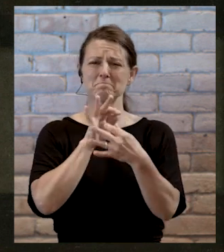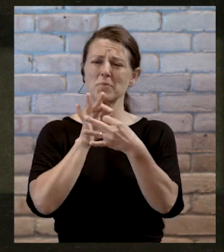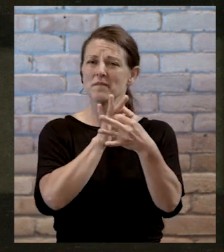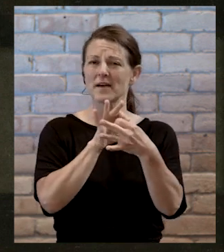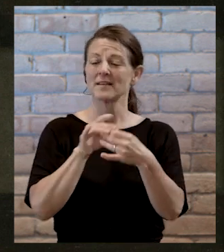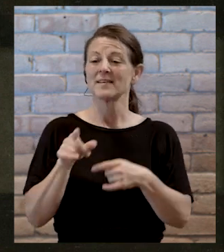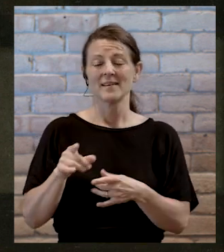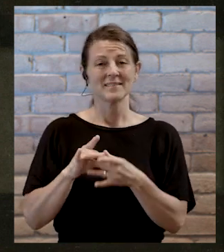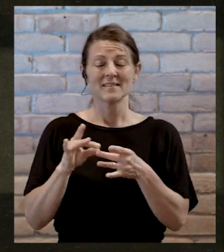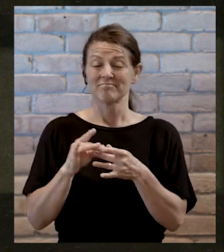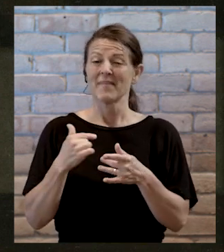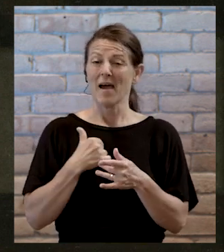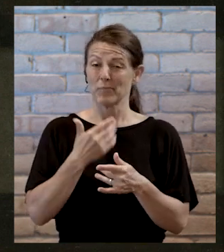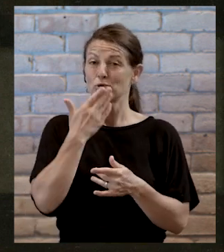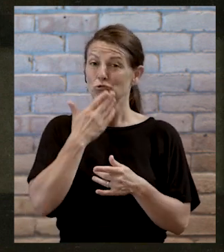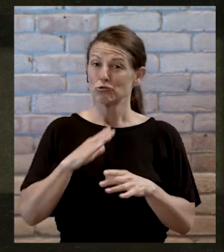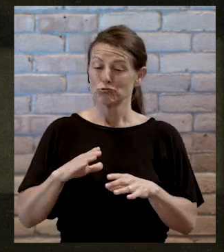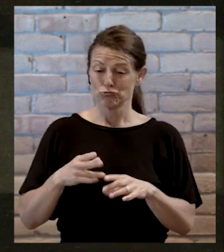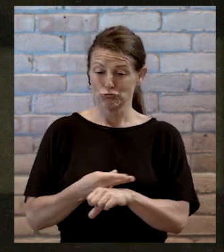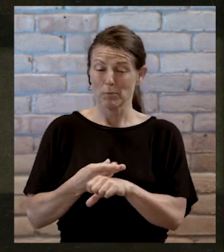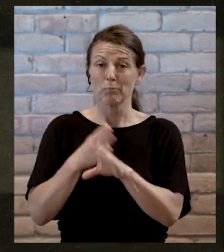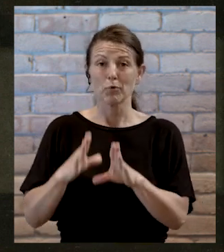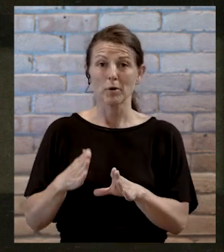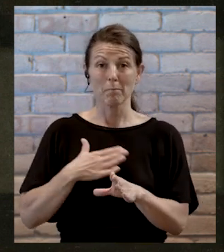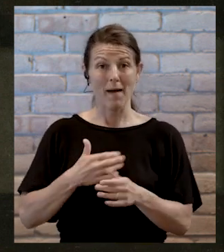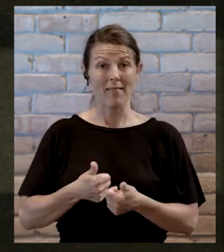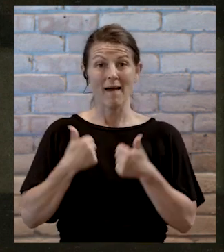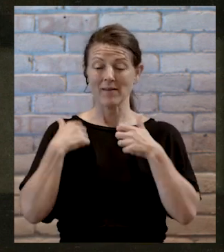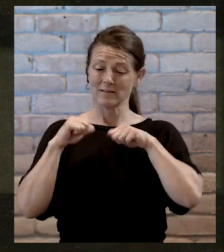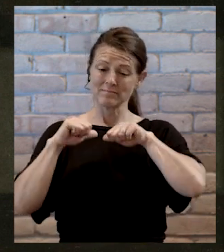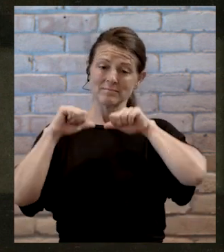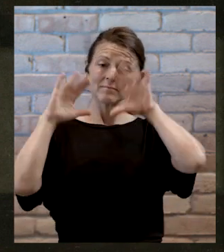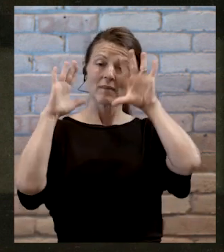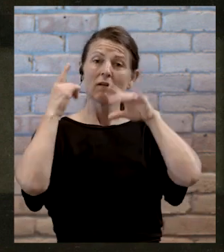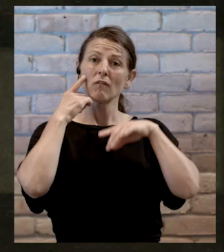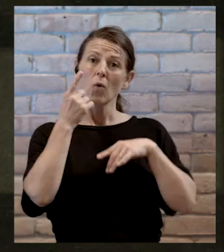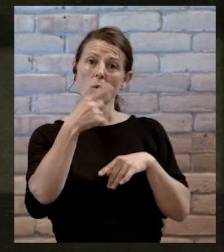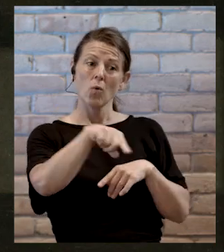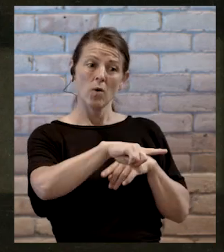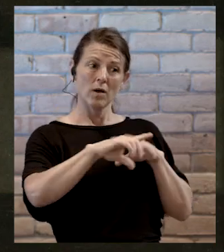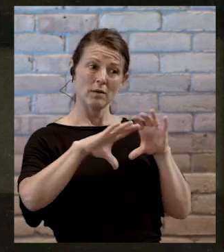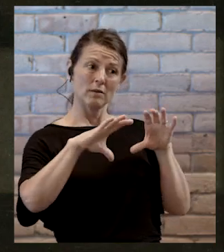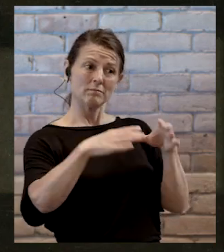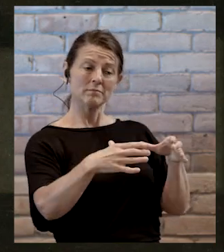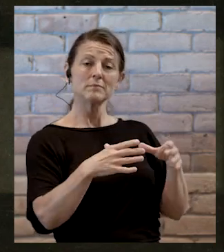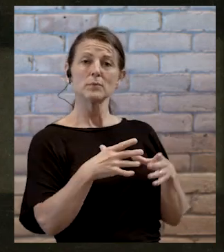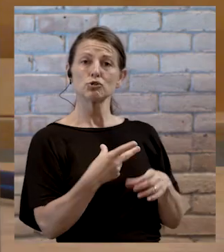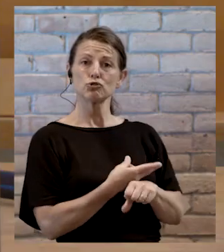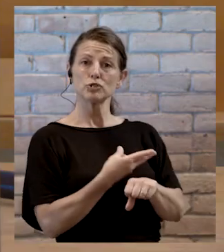I sacrifice my life for the sheep.